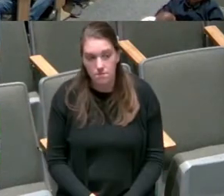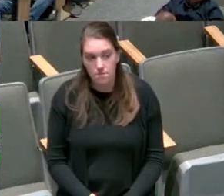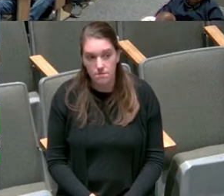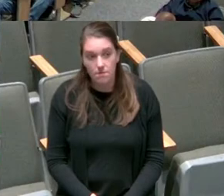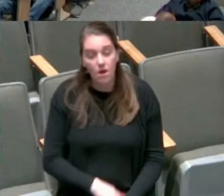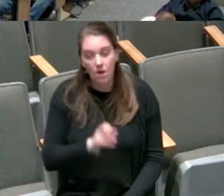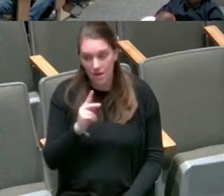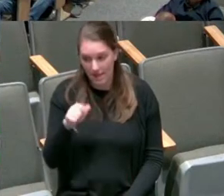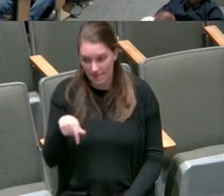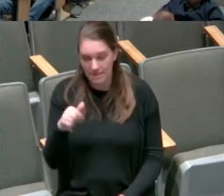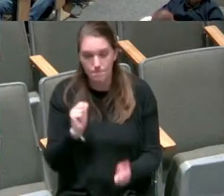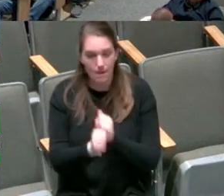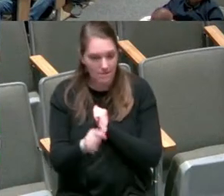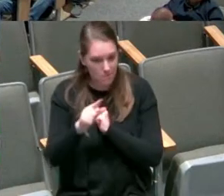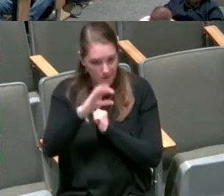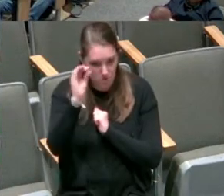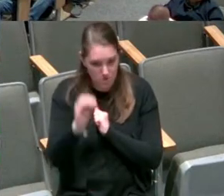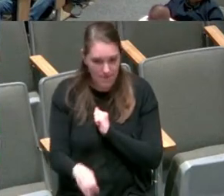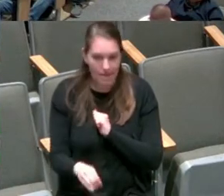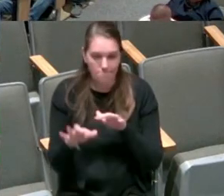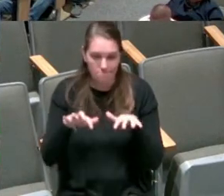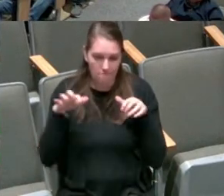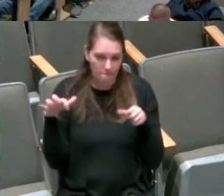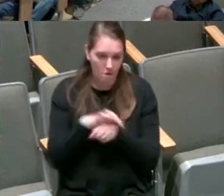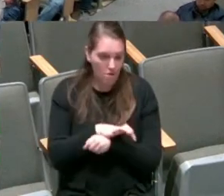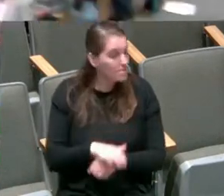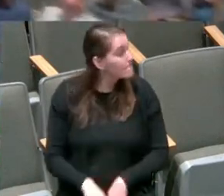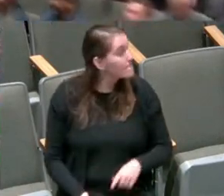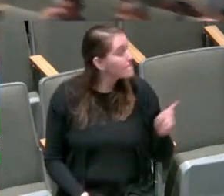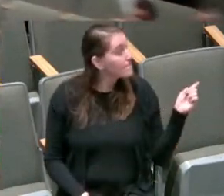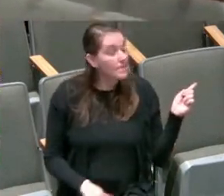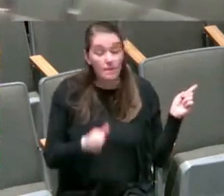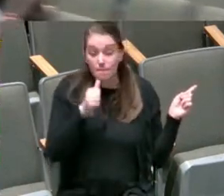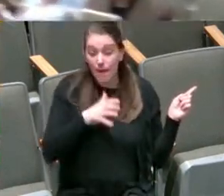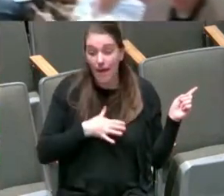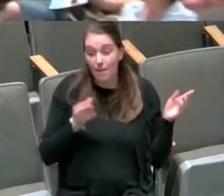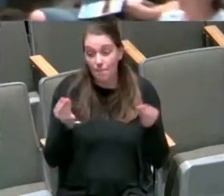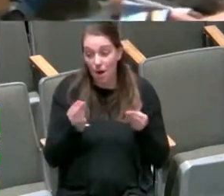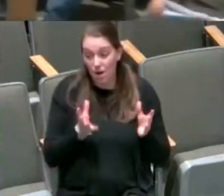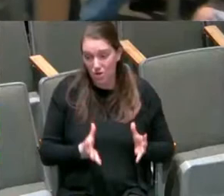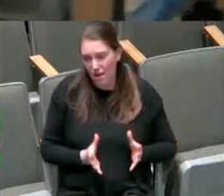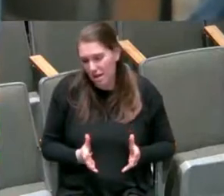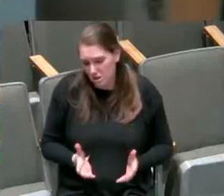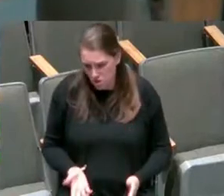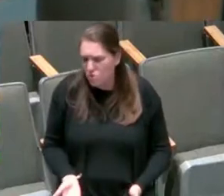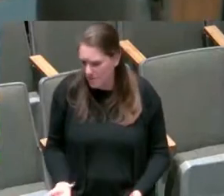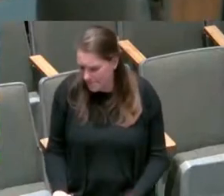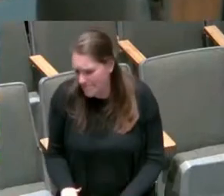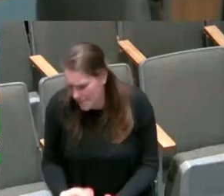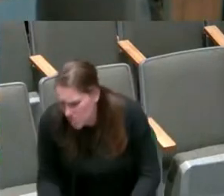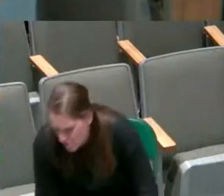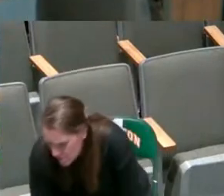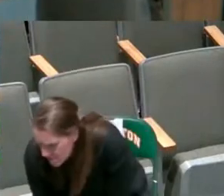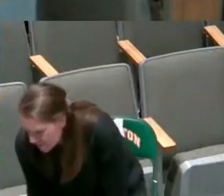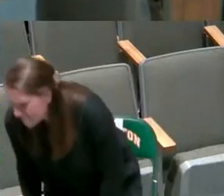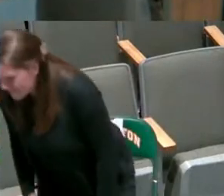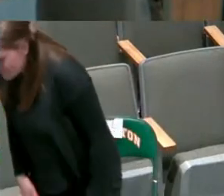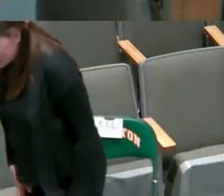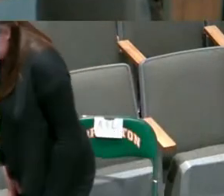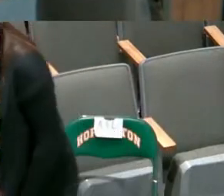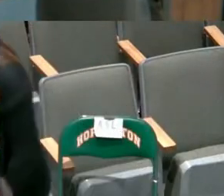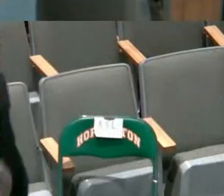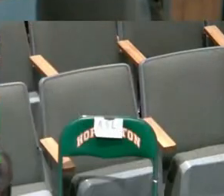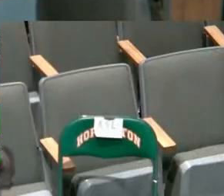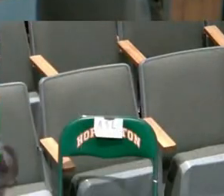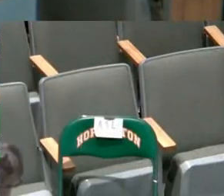okay this passes unanimously add a moderator I would like to move as written